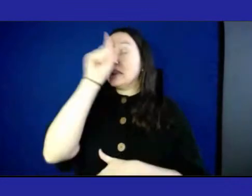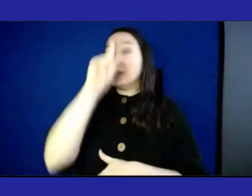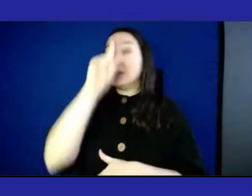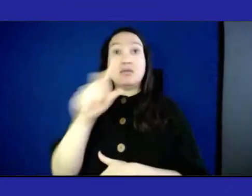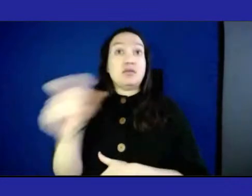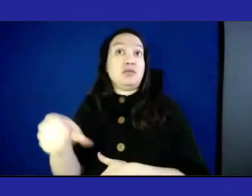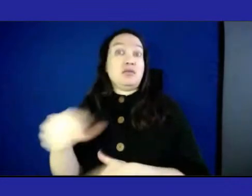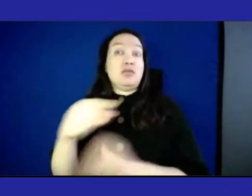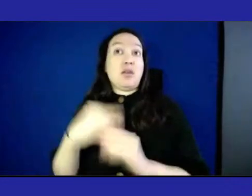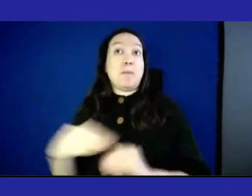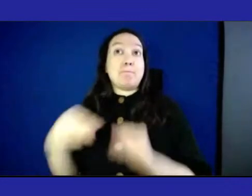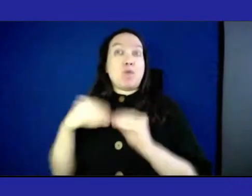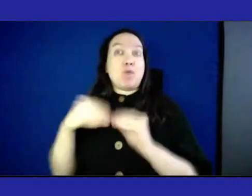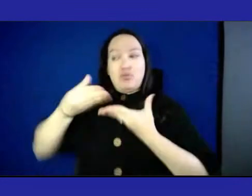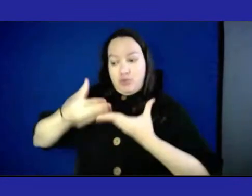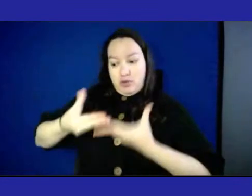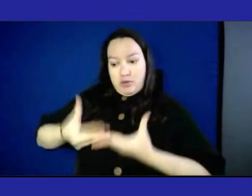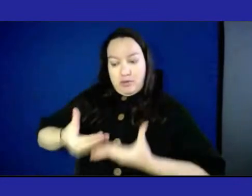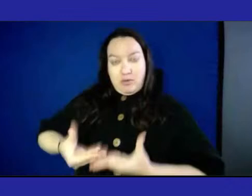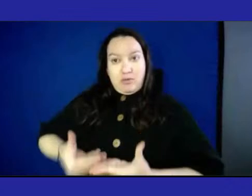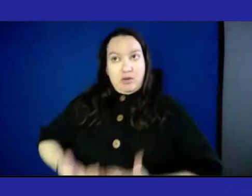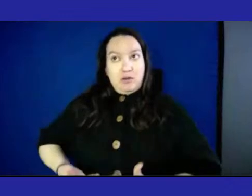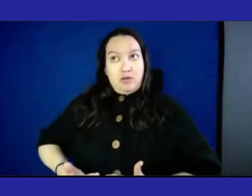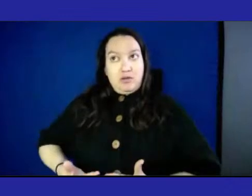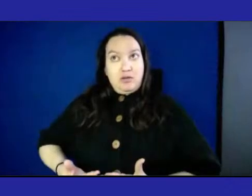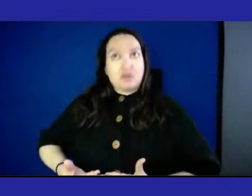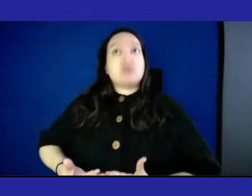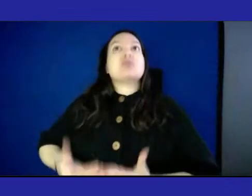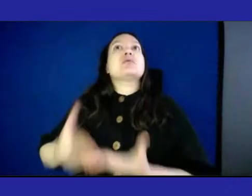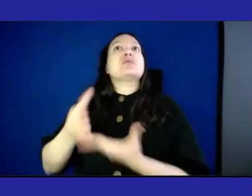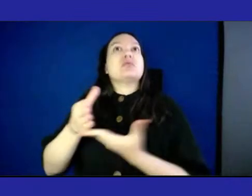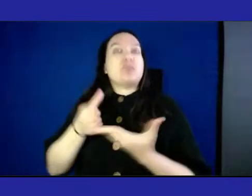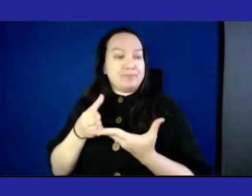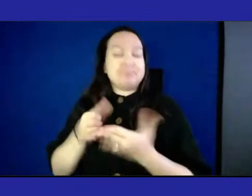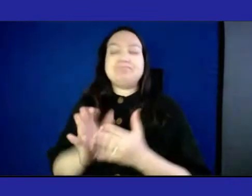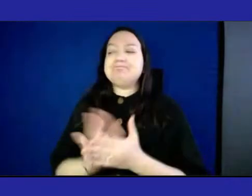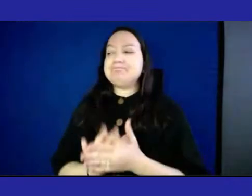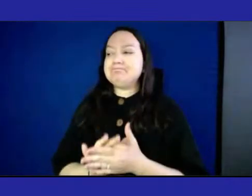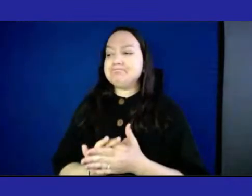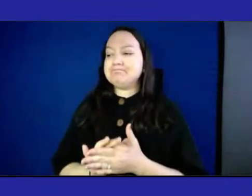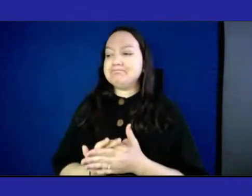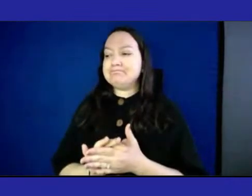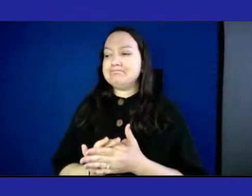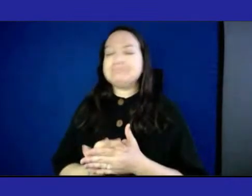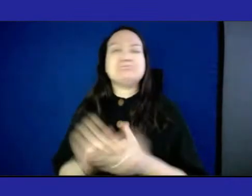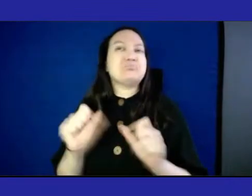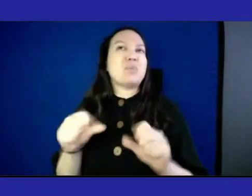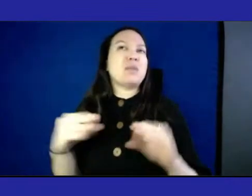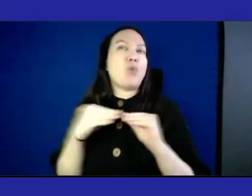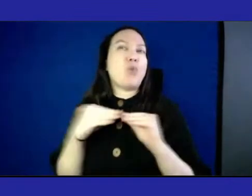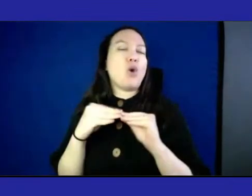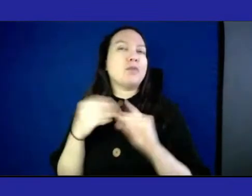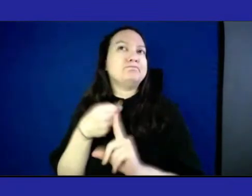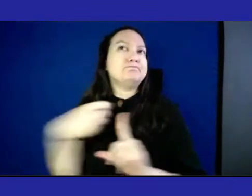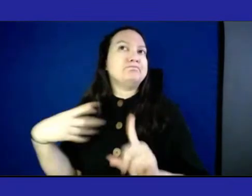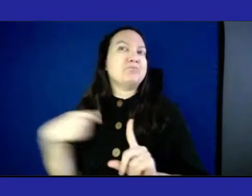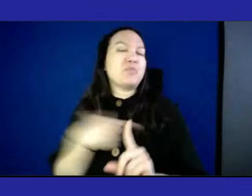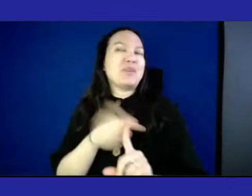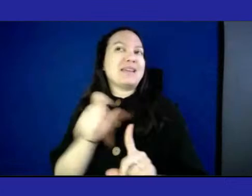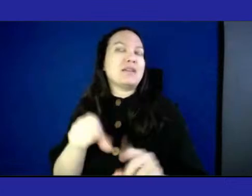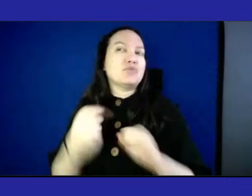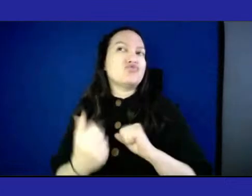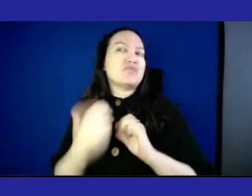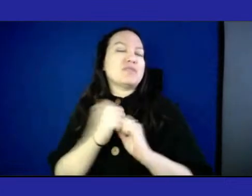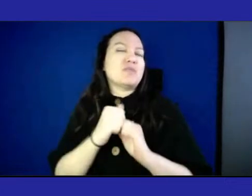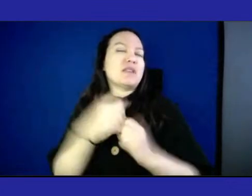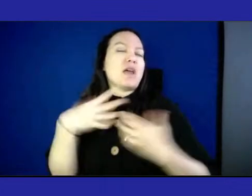more evidence in some ways for those, and probably more ways to address it through healthcare. So